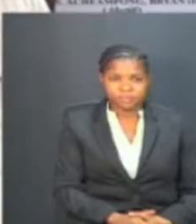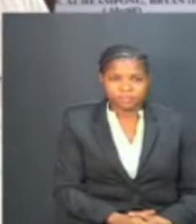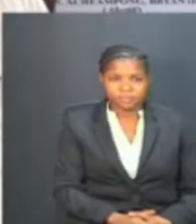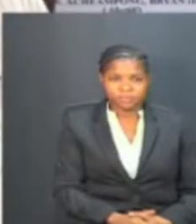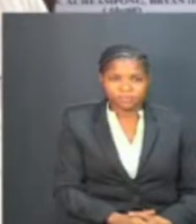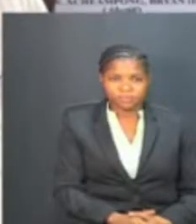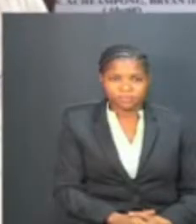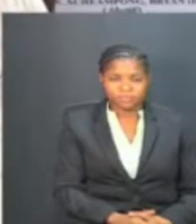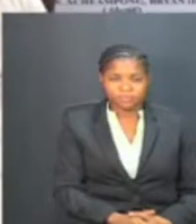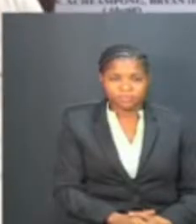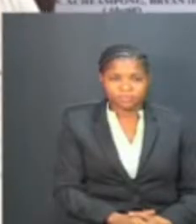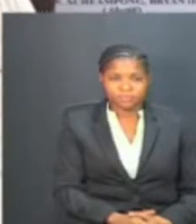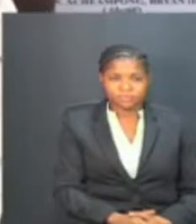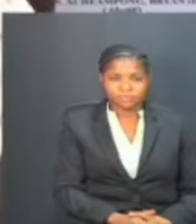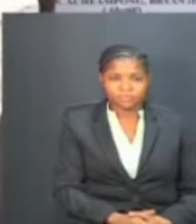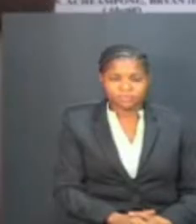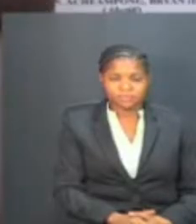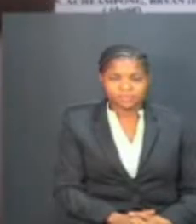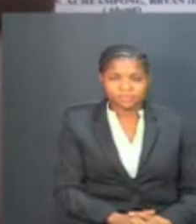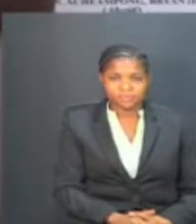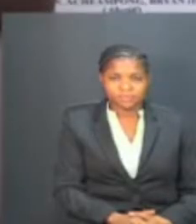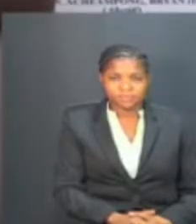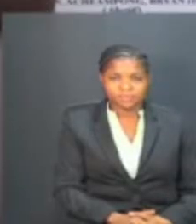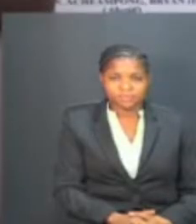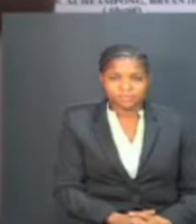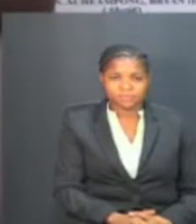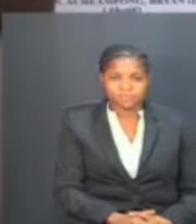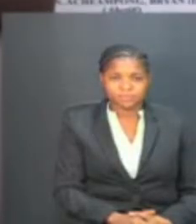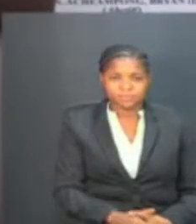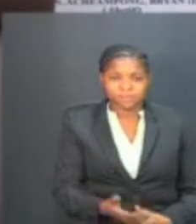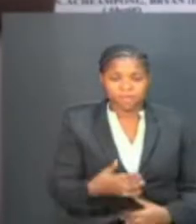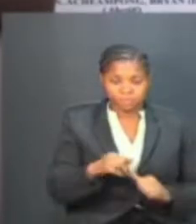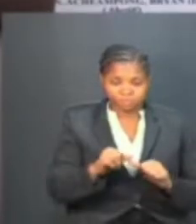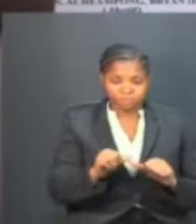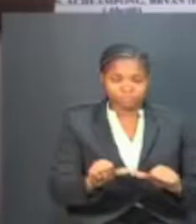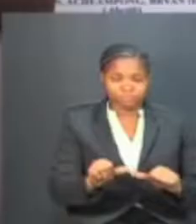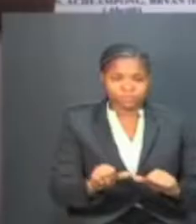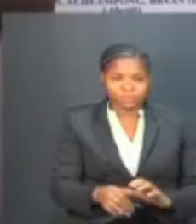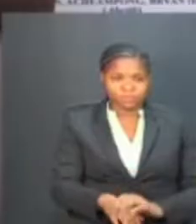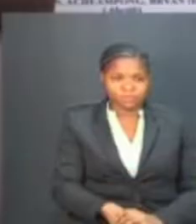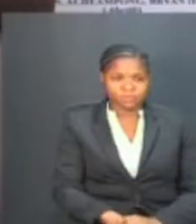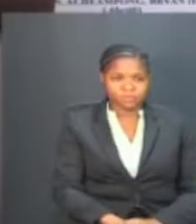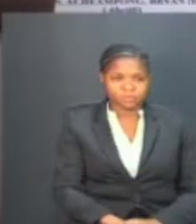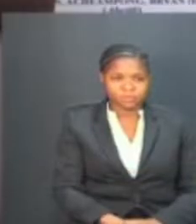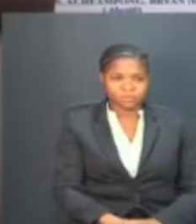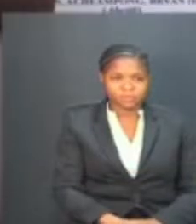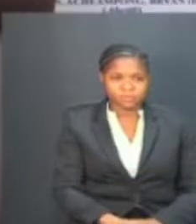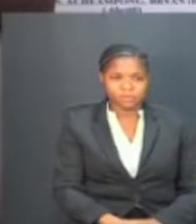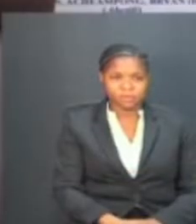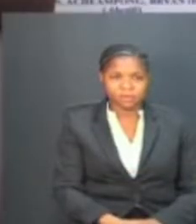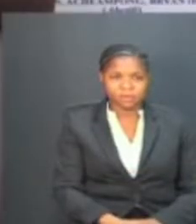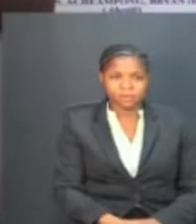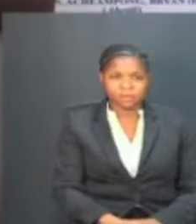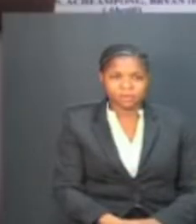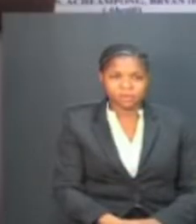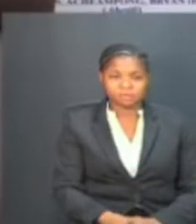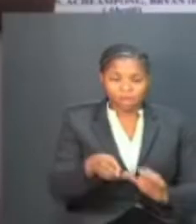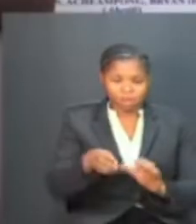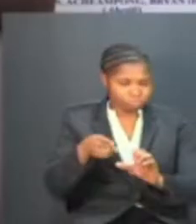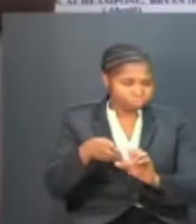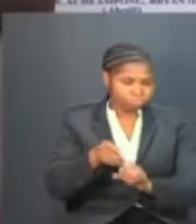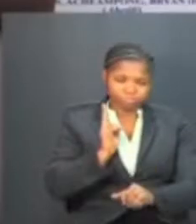talk. Mr. Speaker, let me continue to make my point. I'm guided. Let's just withdraw that and proceed.